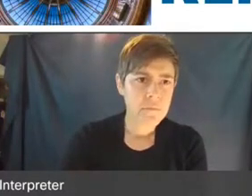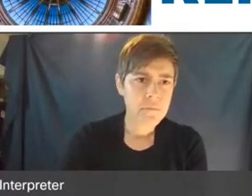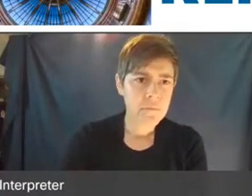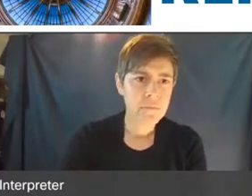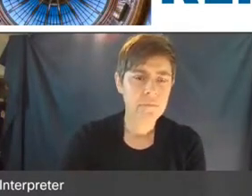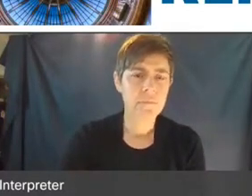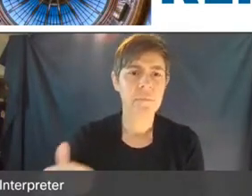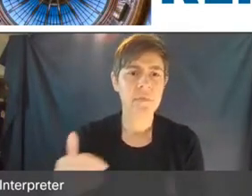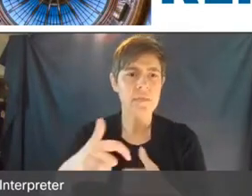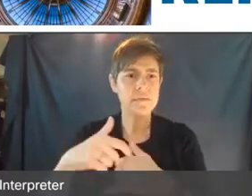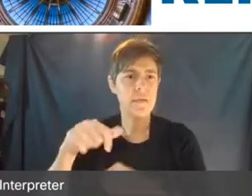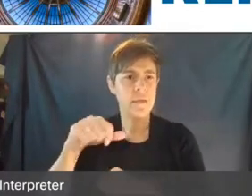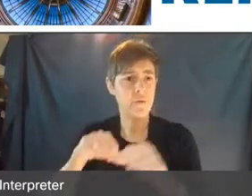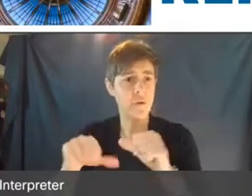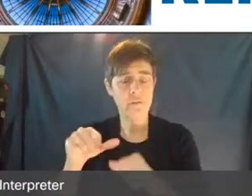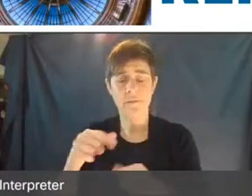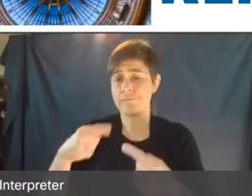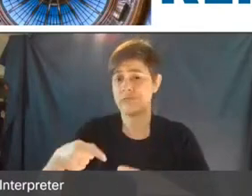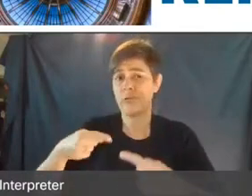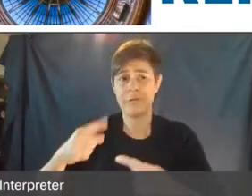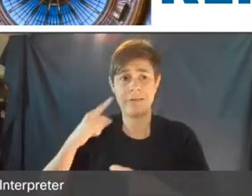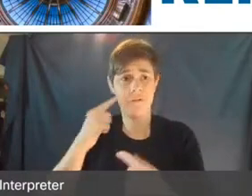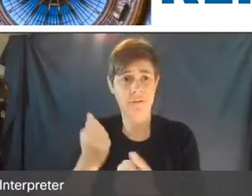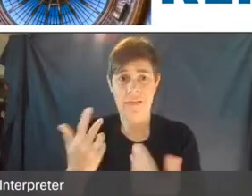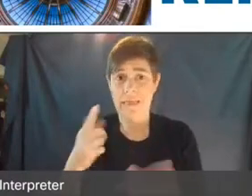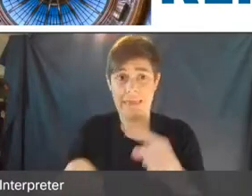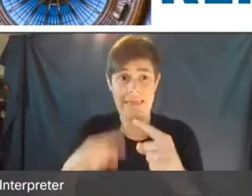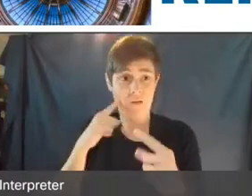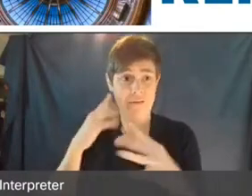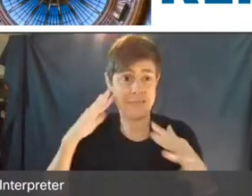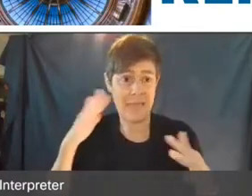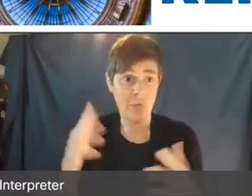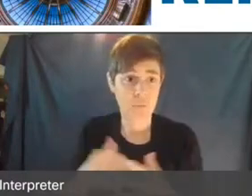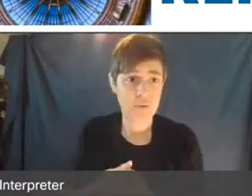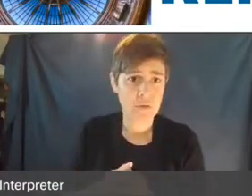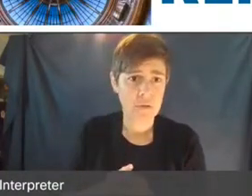this time around, challenging with,